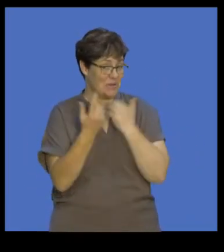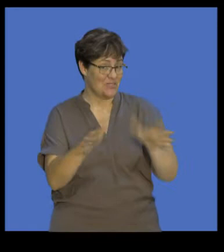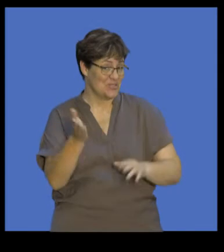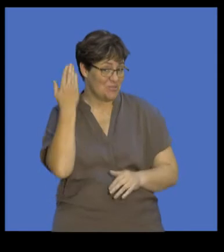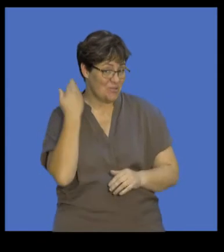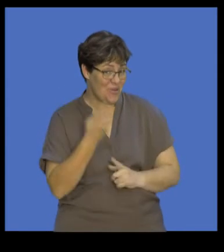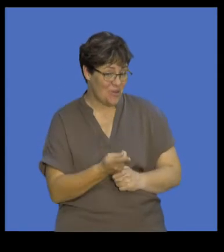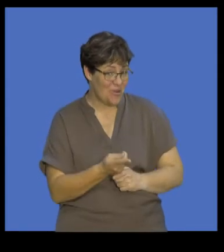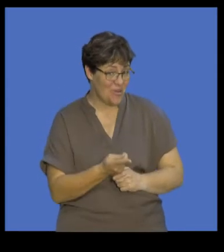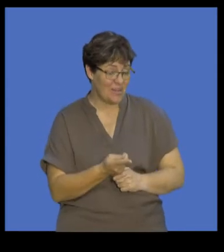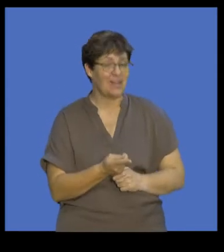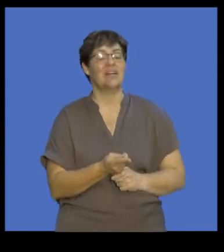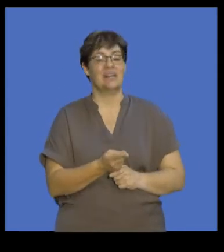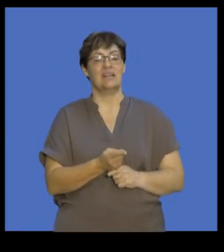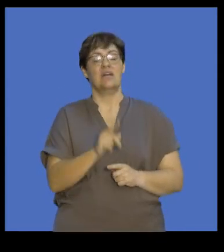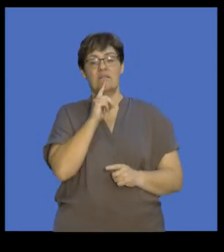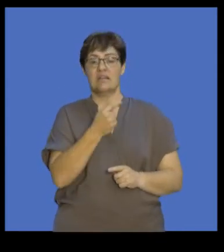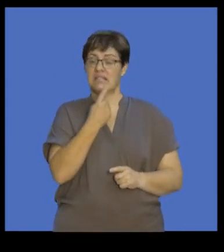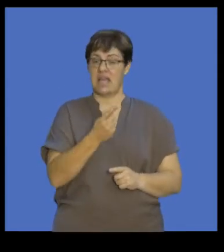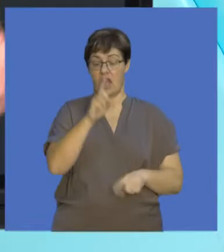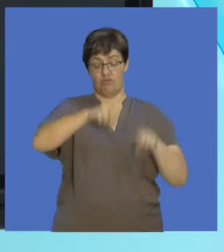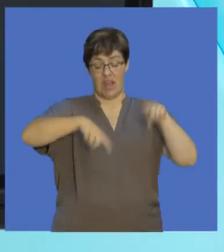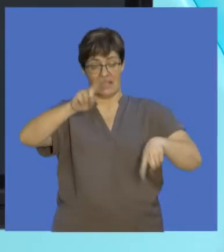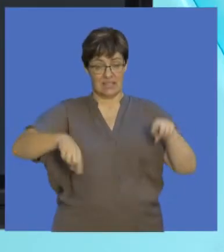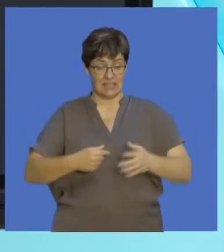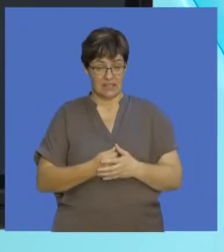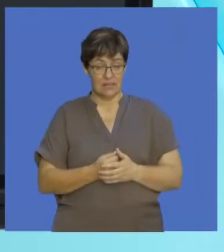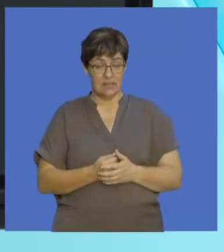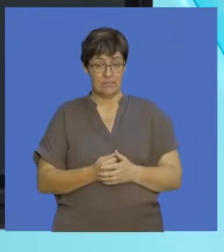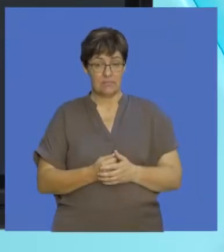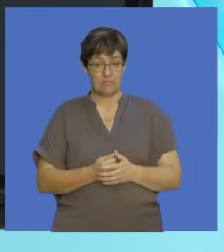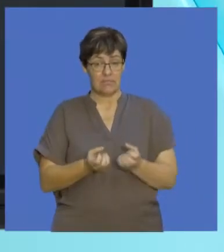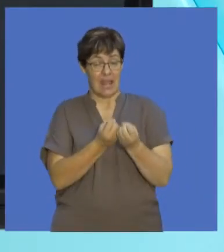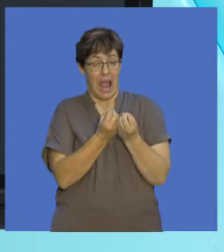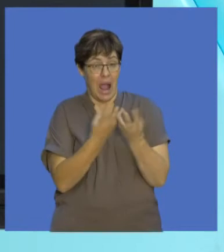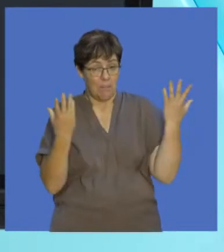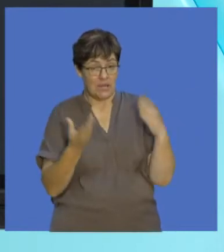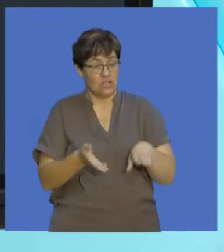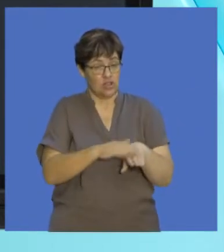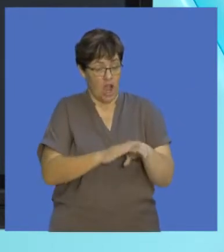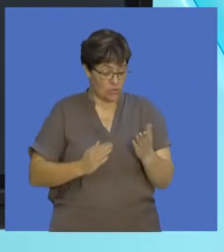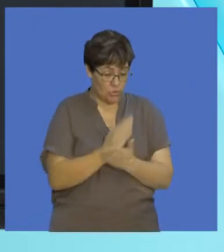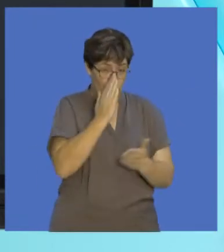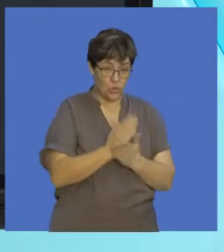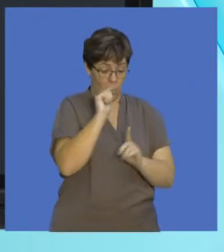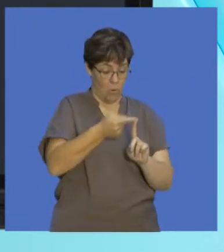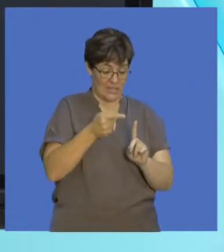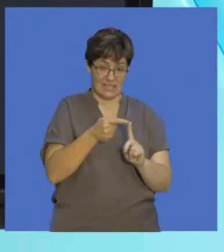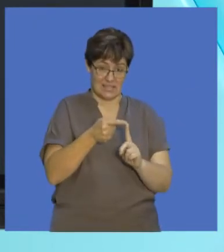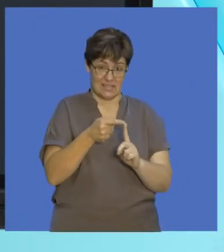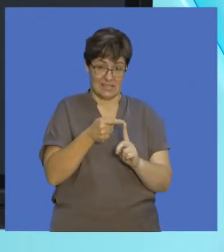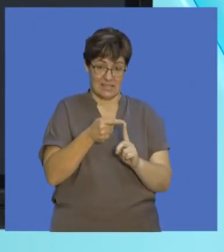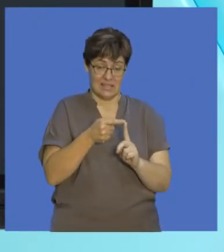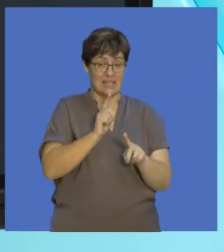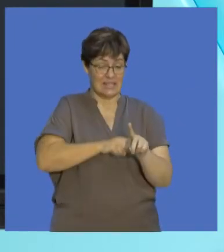up. Okay, that's our first encounter with it. When we talk about rate, we are saying how much charge passes through